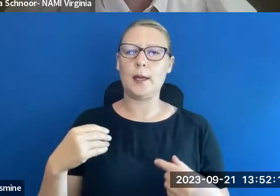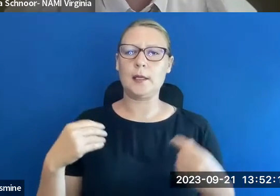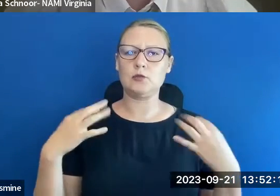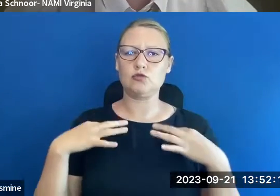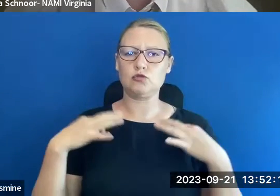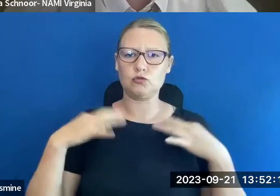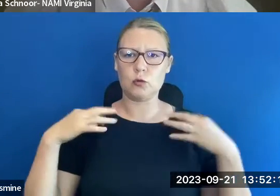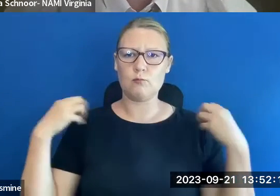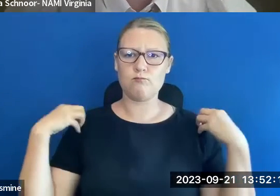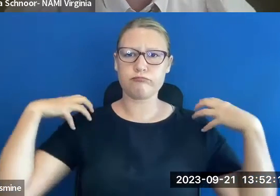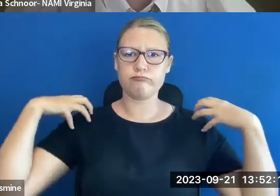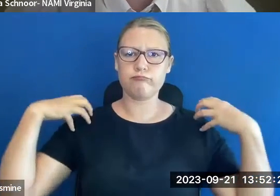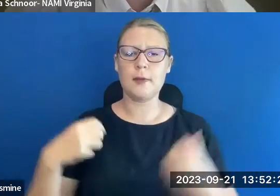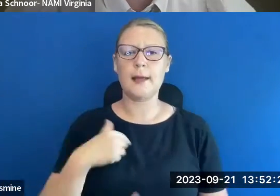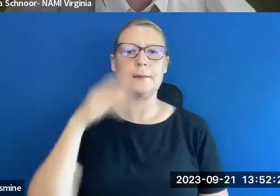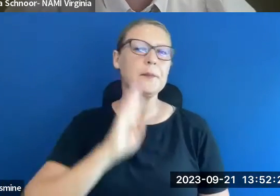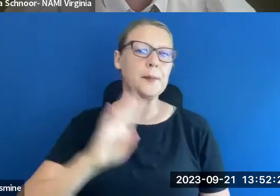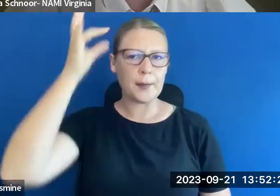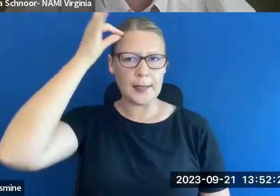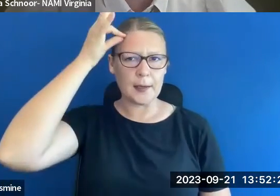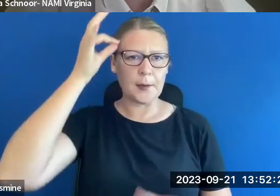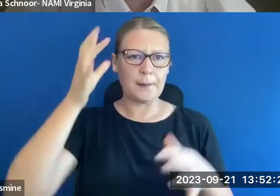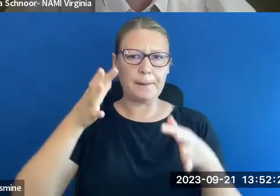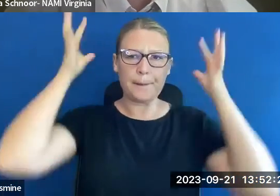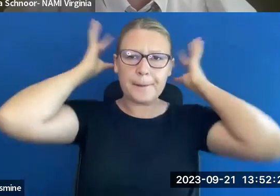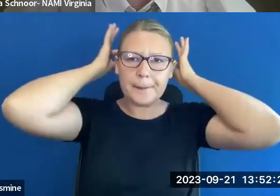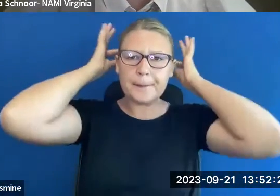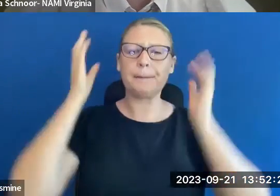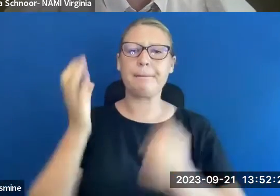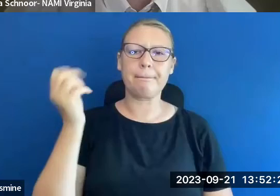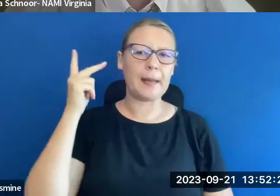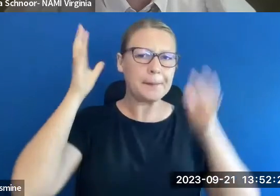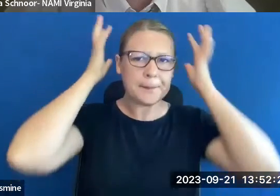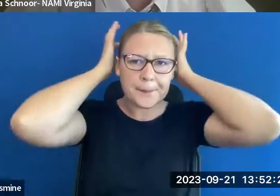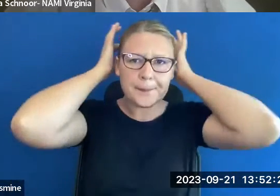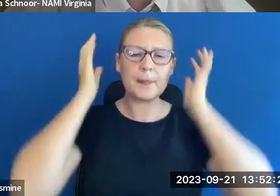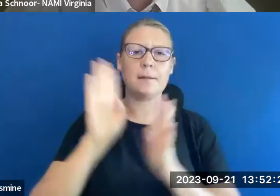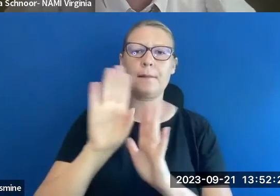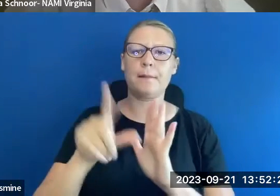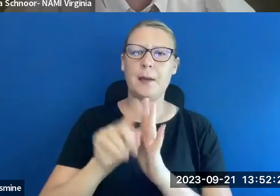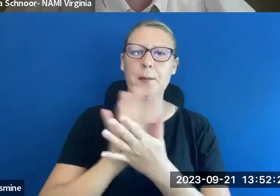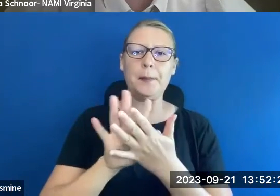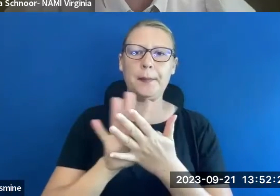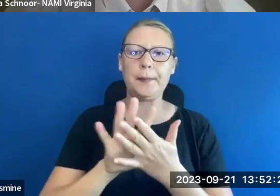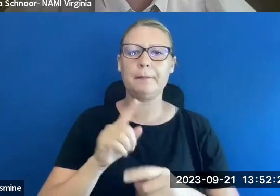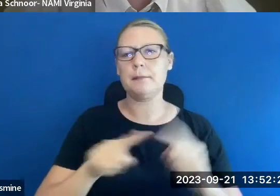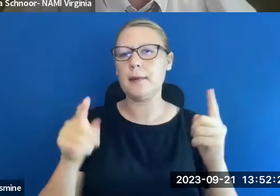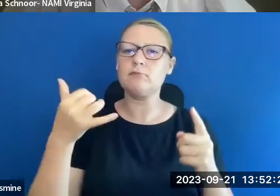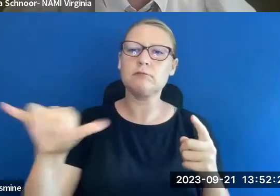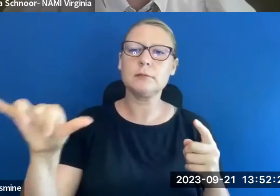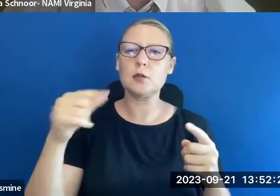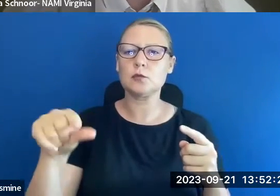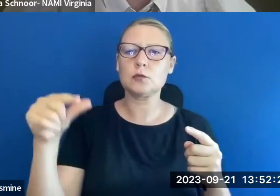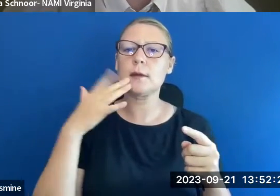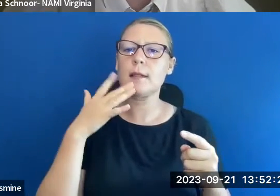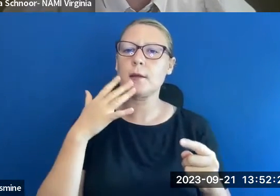sleeves. I have brown hair and it's pinned back right now. My background is blurred, but it's a yellow-green color.